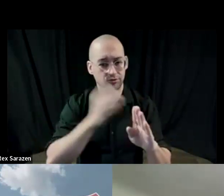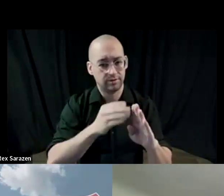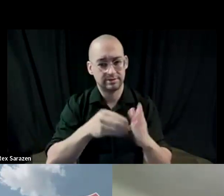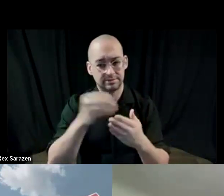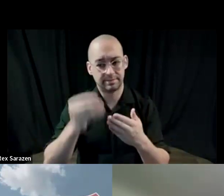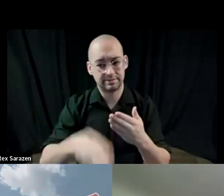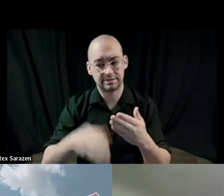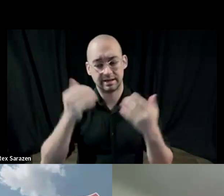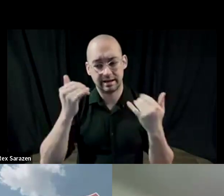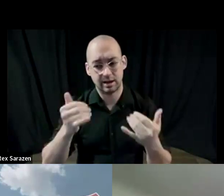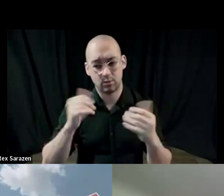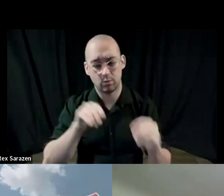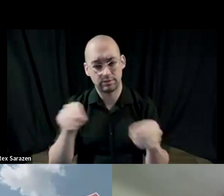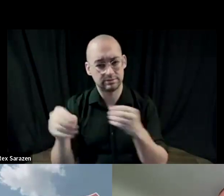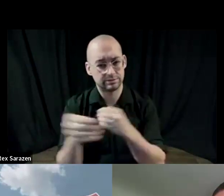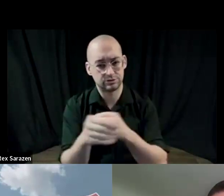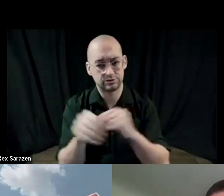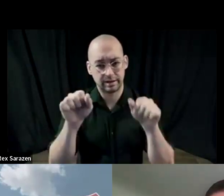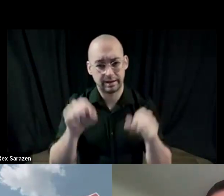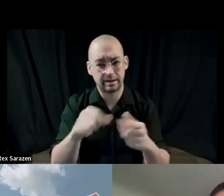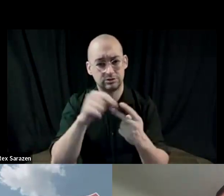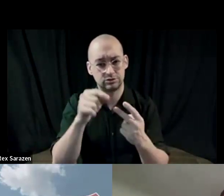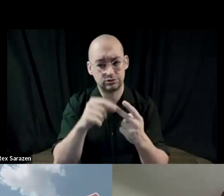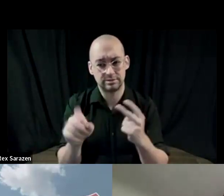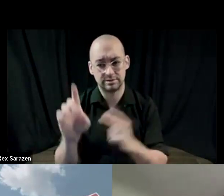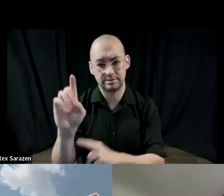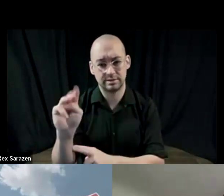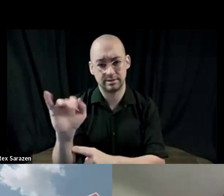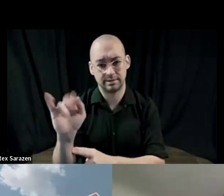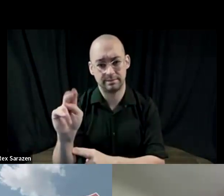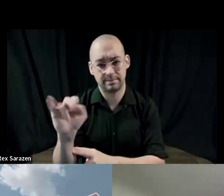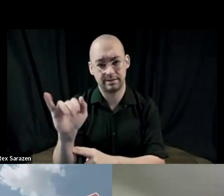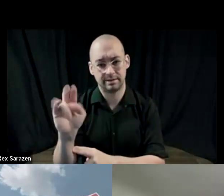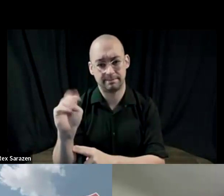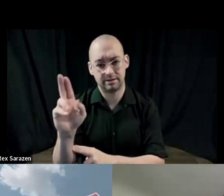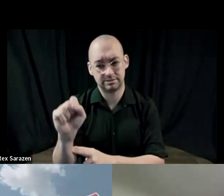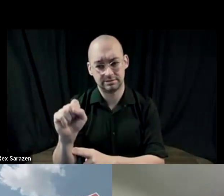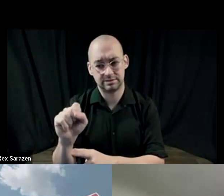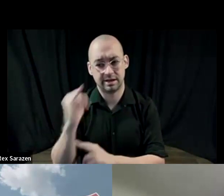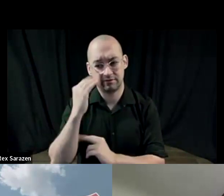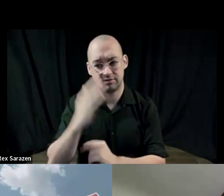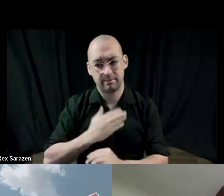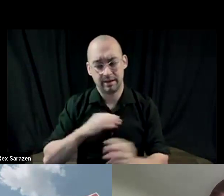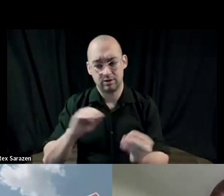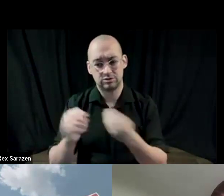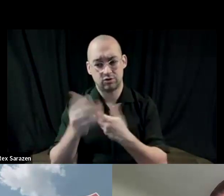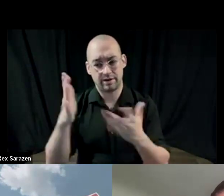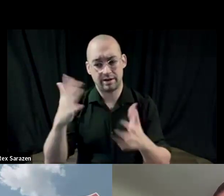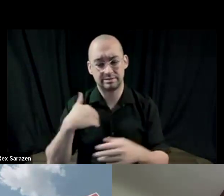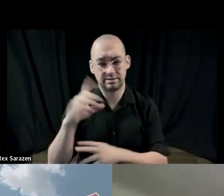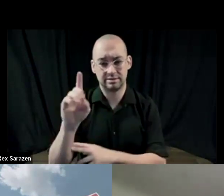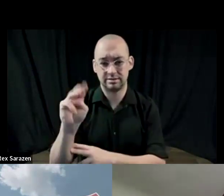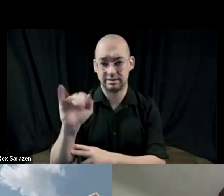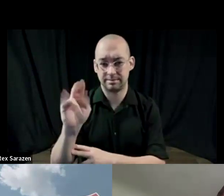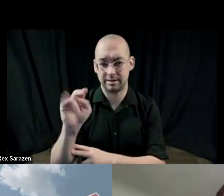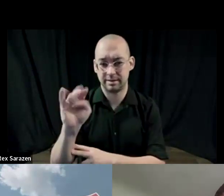an organization can choose a de minimis. So like if my organization already has a de minimis with the Department of Labor, we